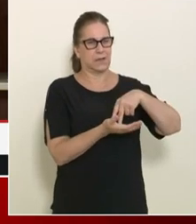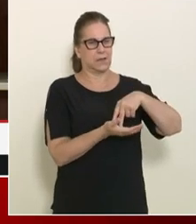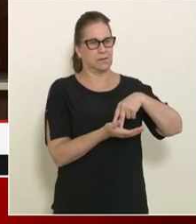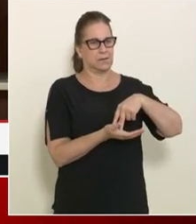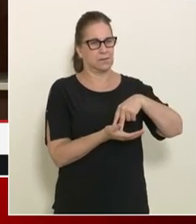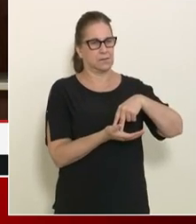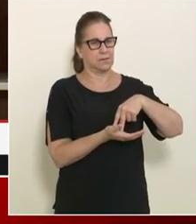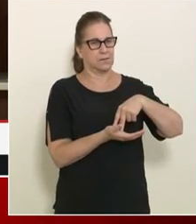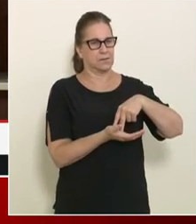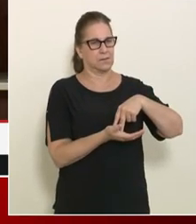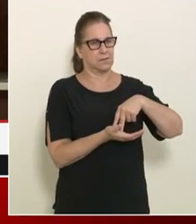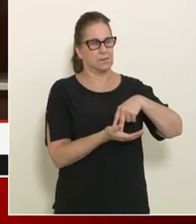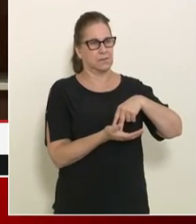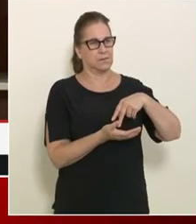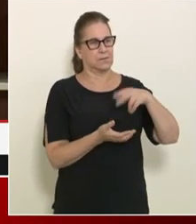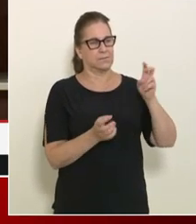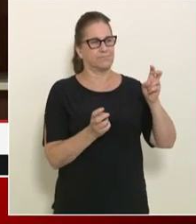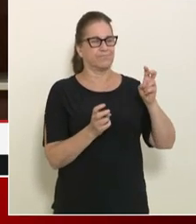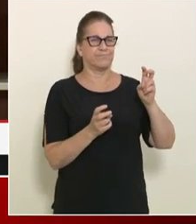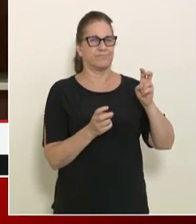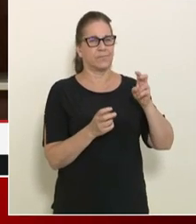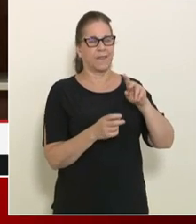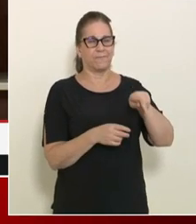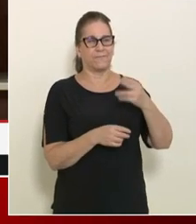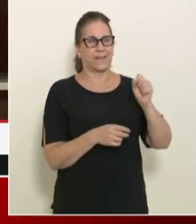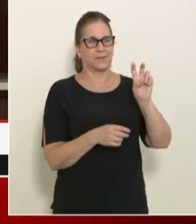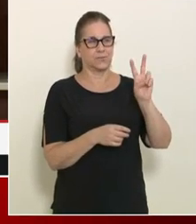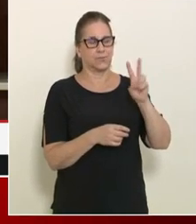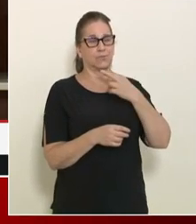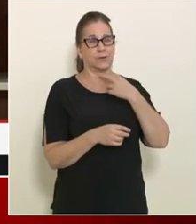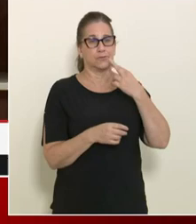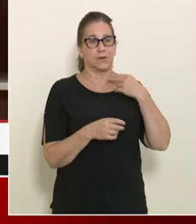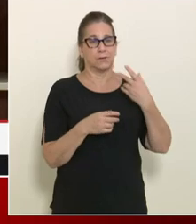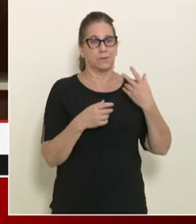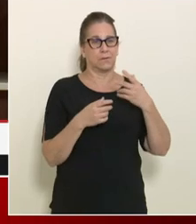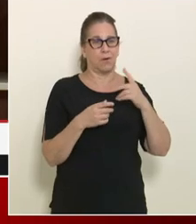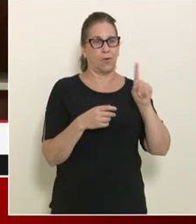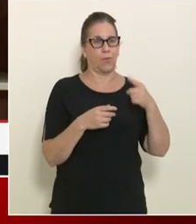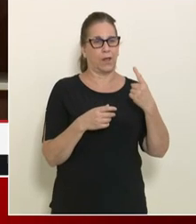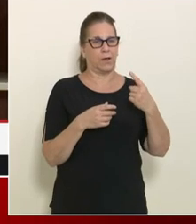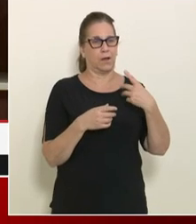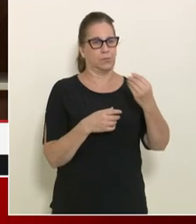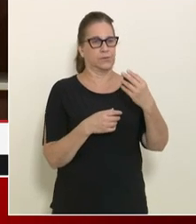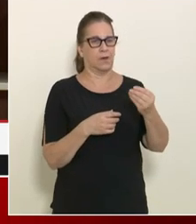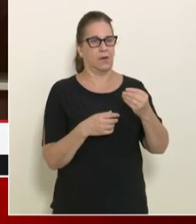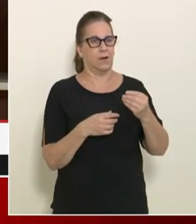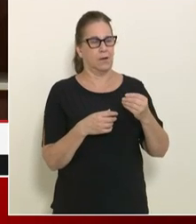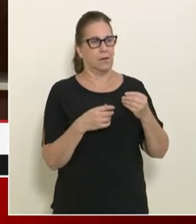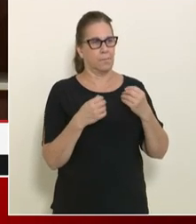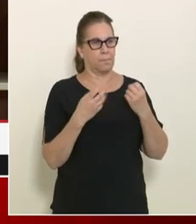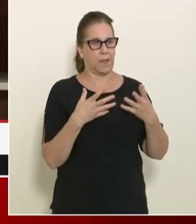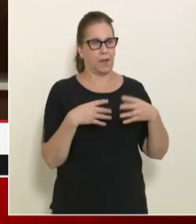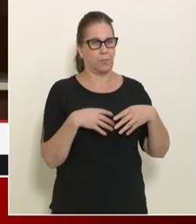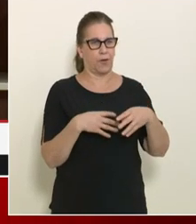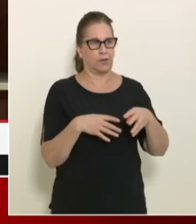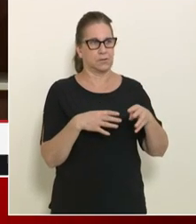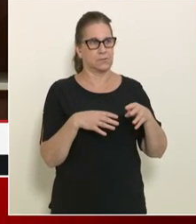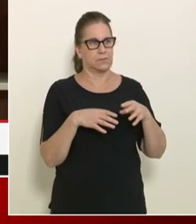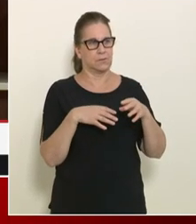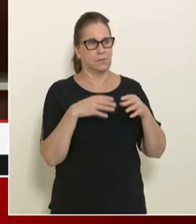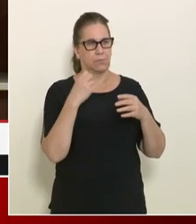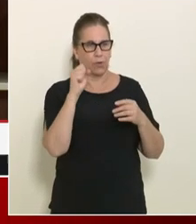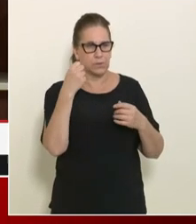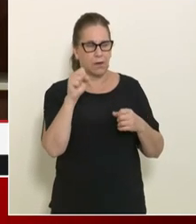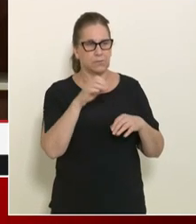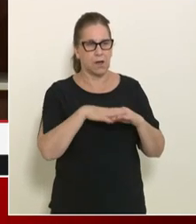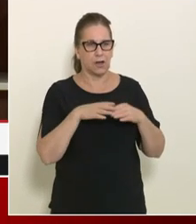important. But, we had an Insta poll out on our station. We polled about 500 of our viewers. 92% of them, they came